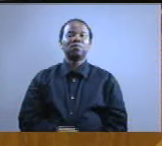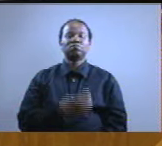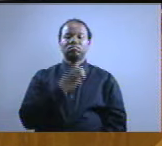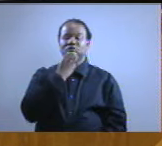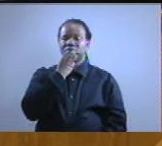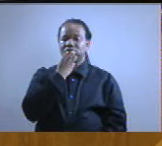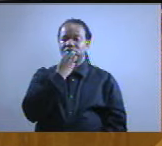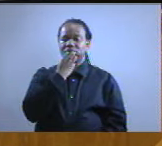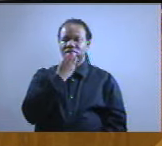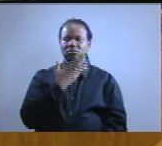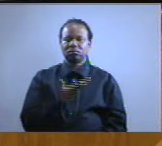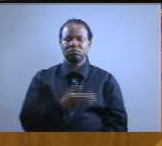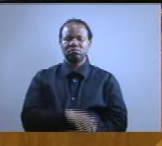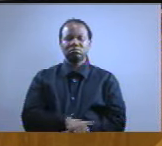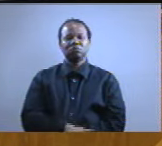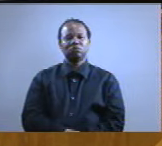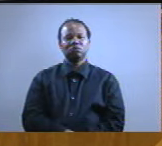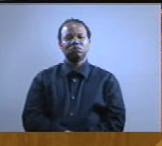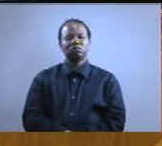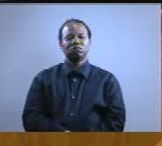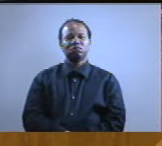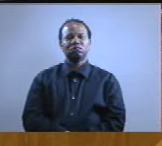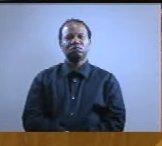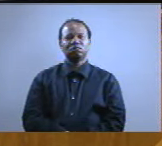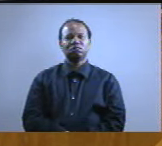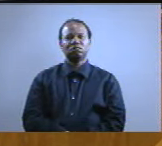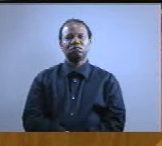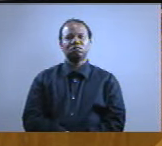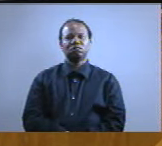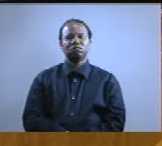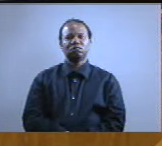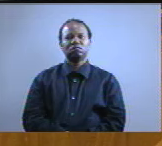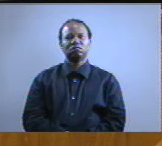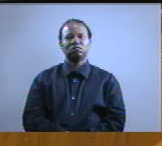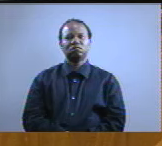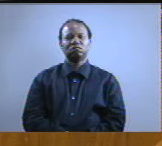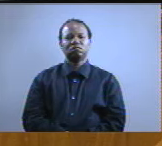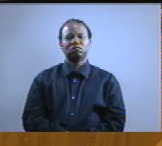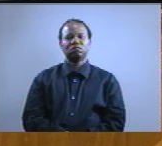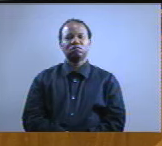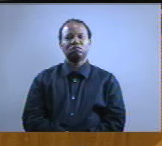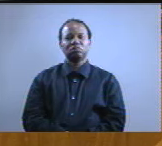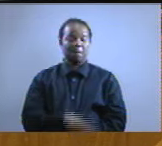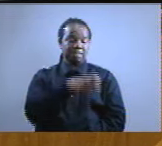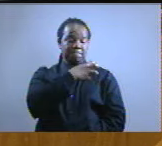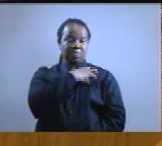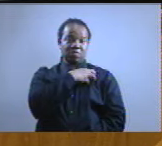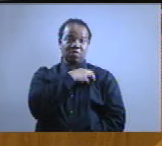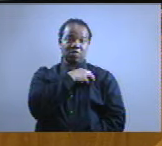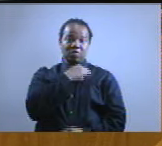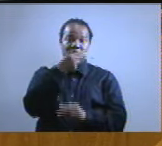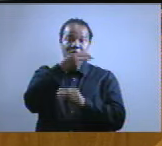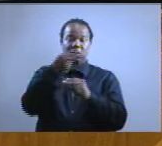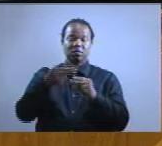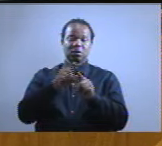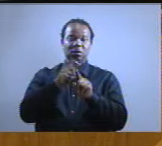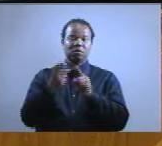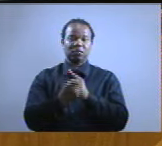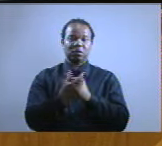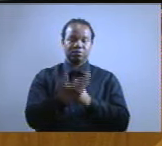all of the Wandrauli Abutsila and Dabuko, Nam Secretary Wangwina, Naba Holobze Kwabo, Naba